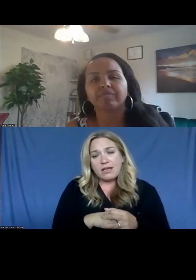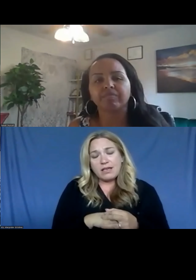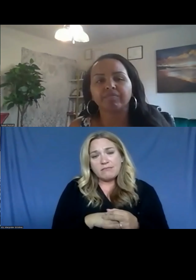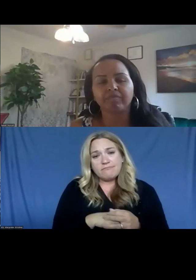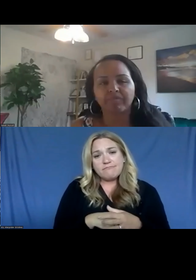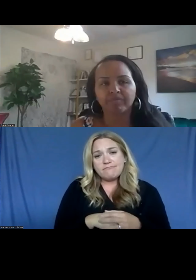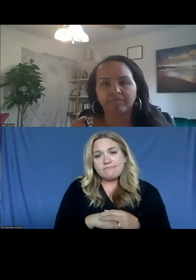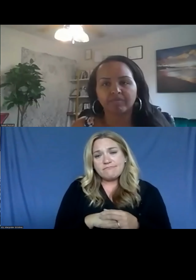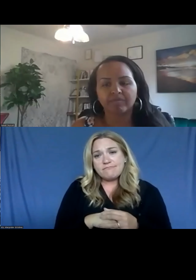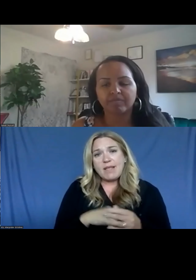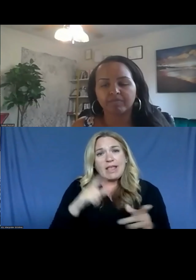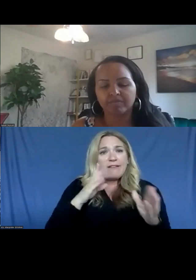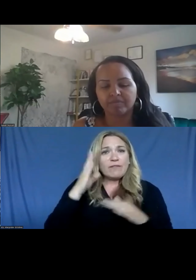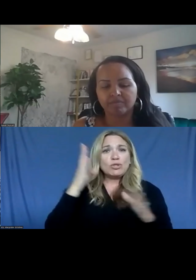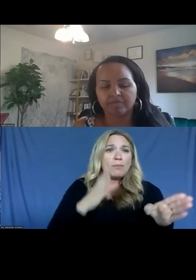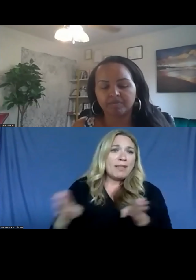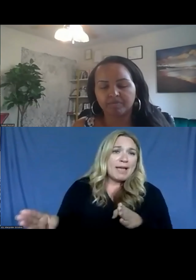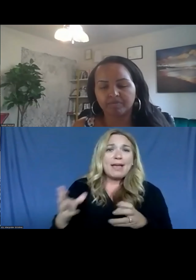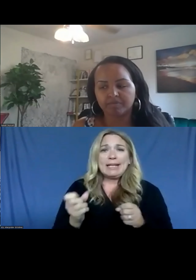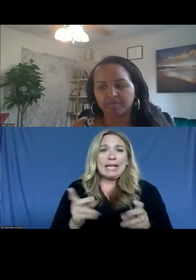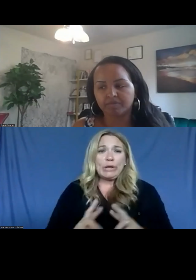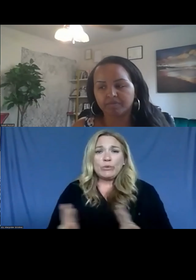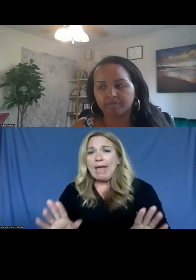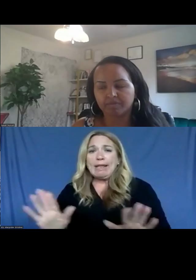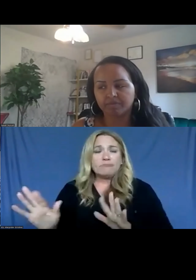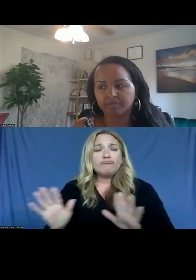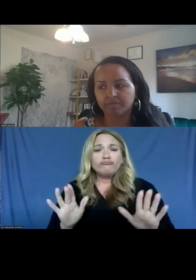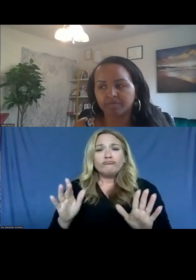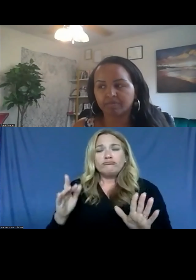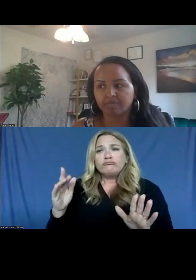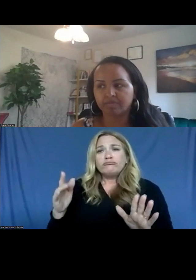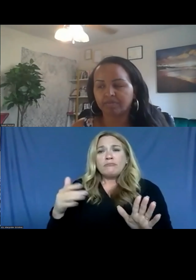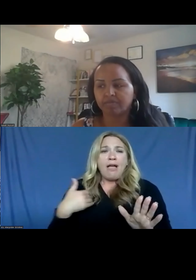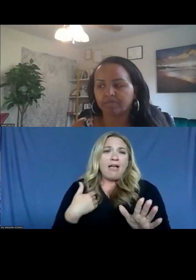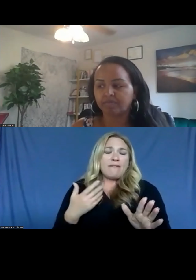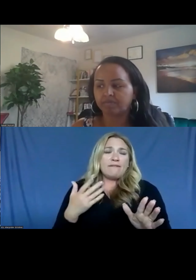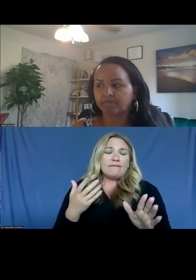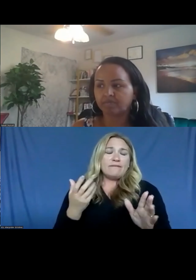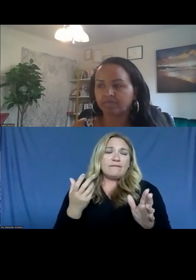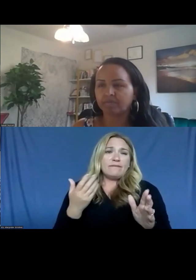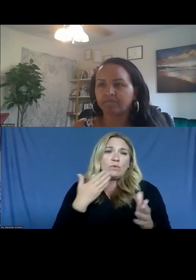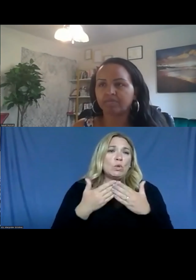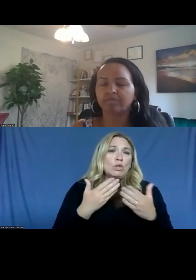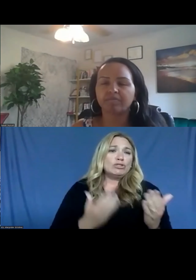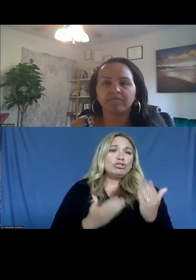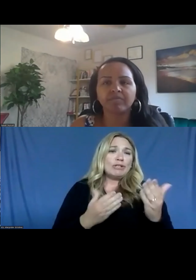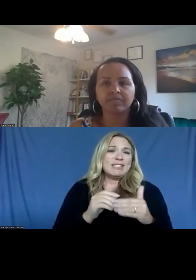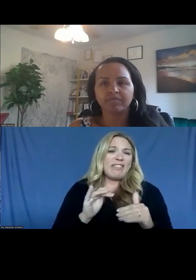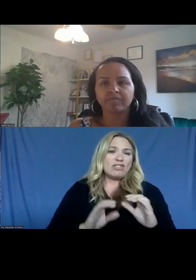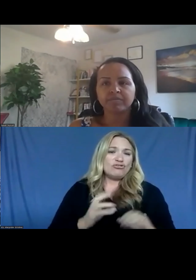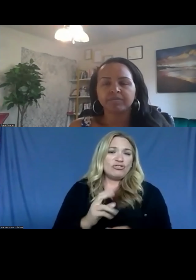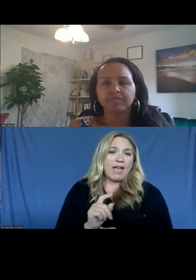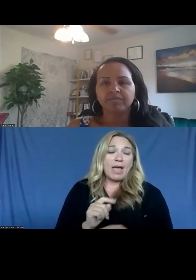of the future planning and getting ready. And I know there have been really good suggestions in the chat. But I will say that for